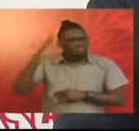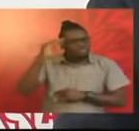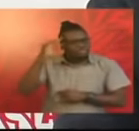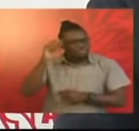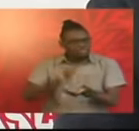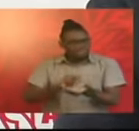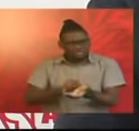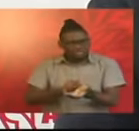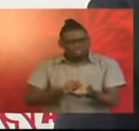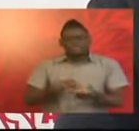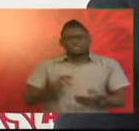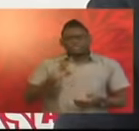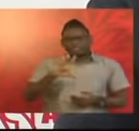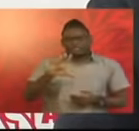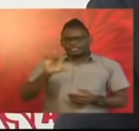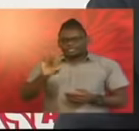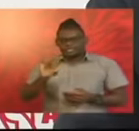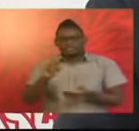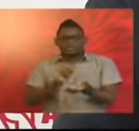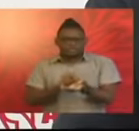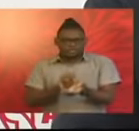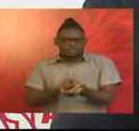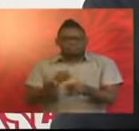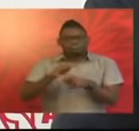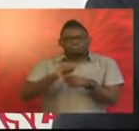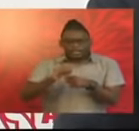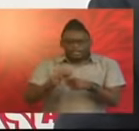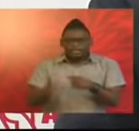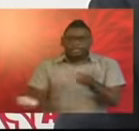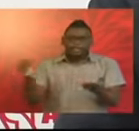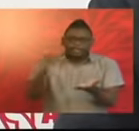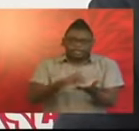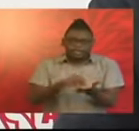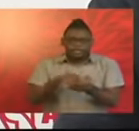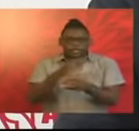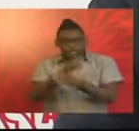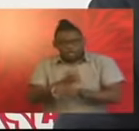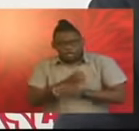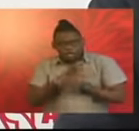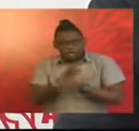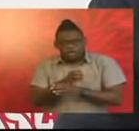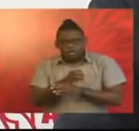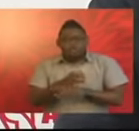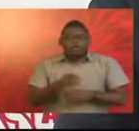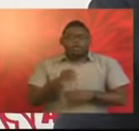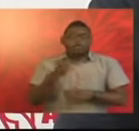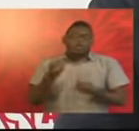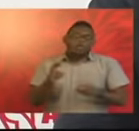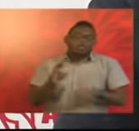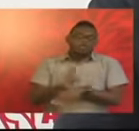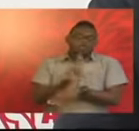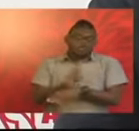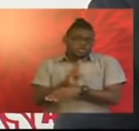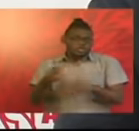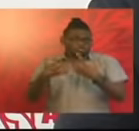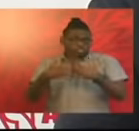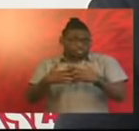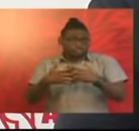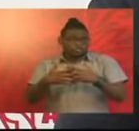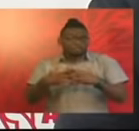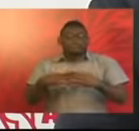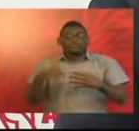658 of our nurses have been retrained. The care for the ventilated patient, in particularly important for